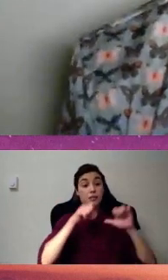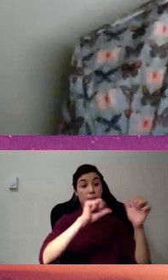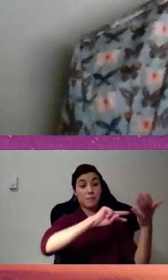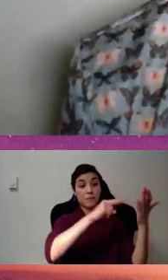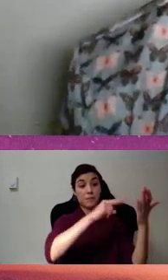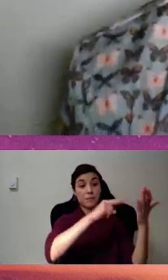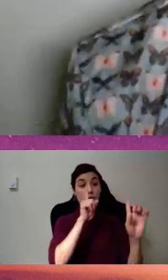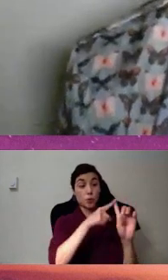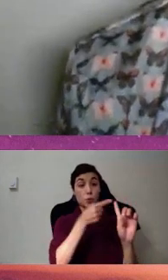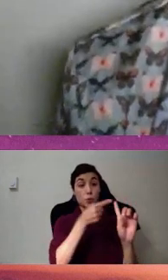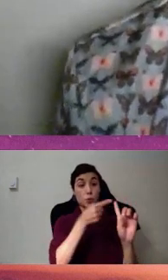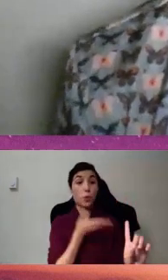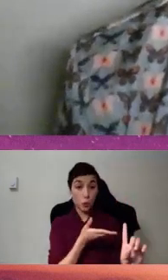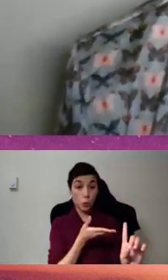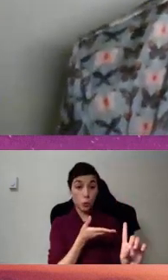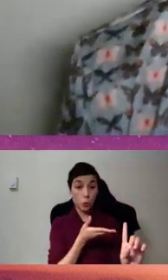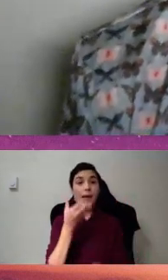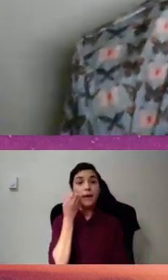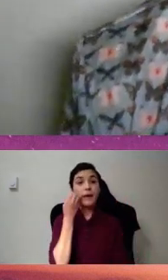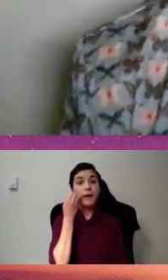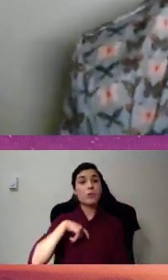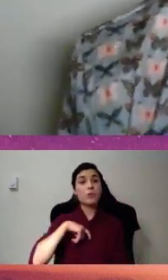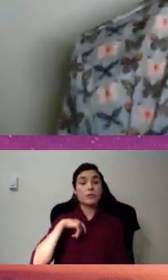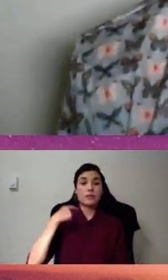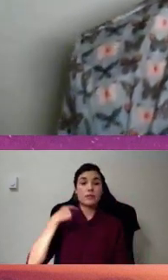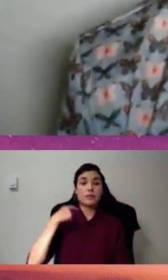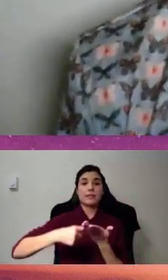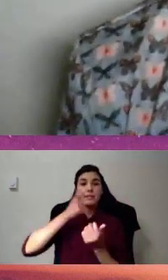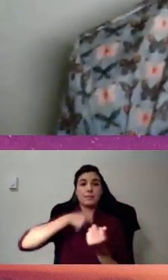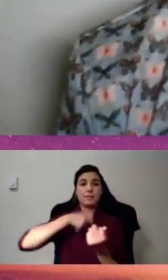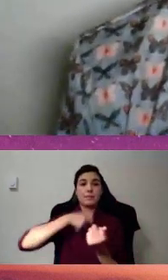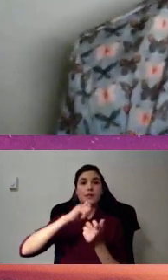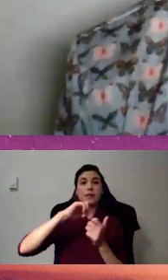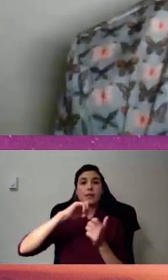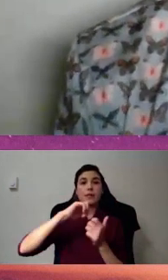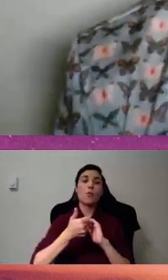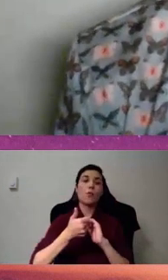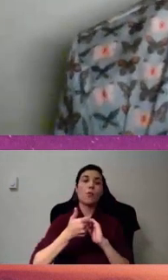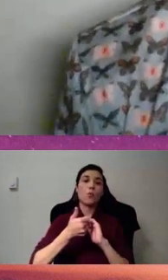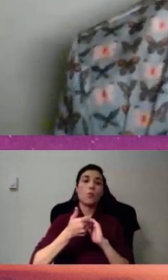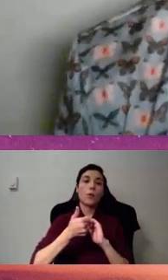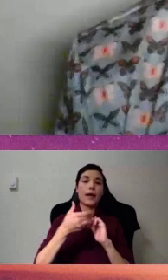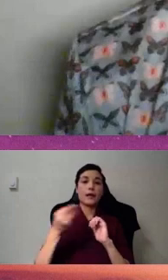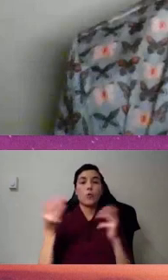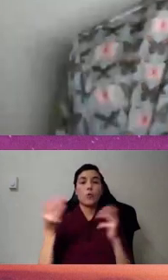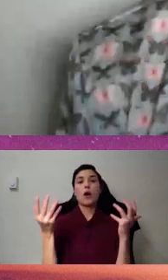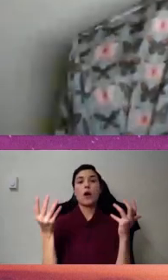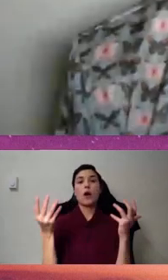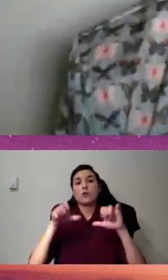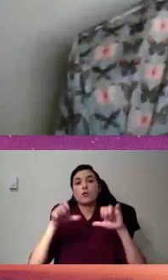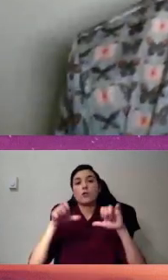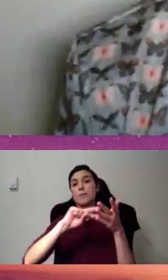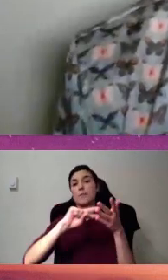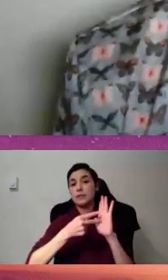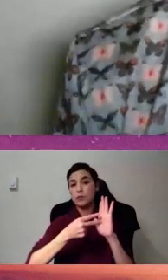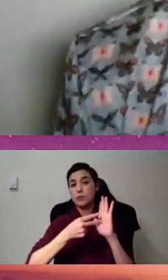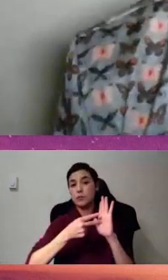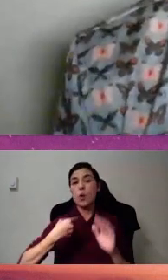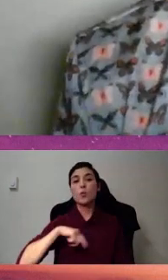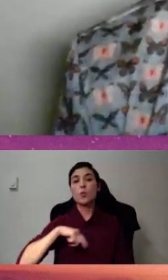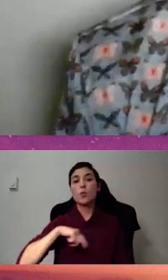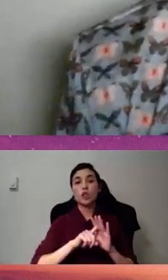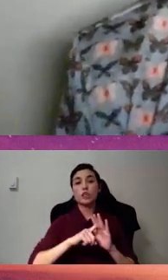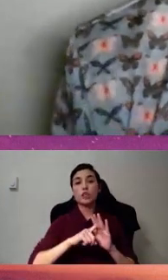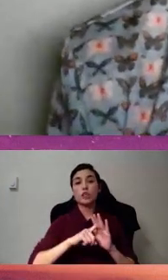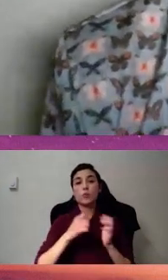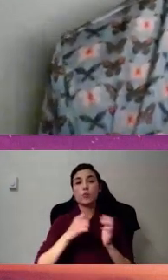about how colonialism impacts us, we started off by talking about what the alternative reality it